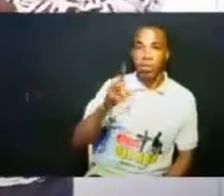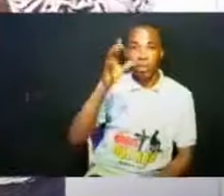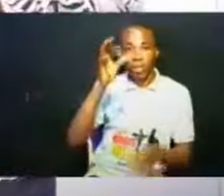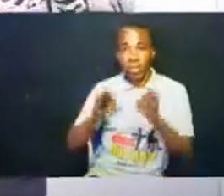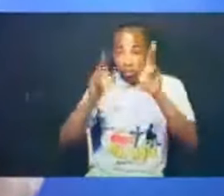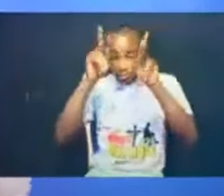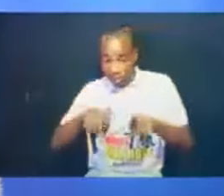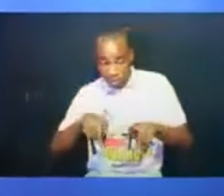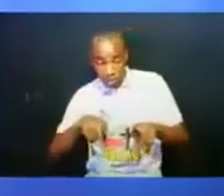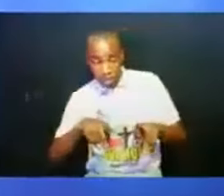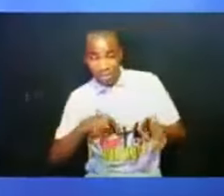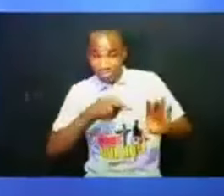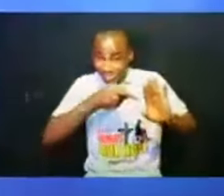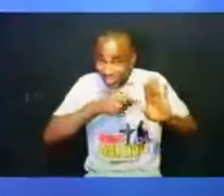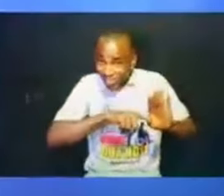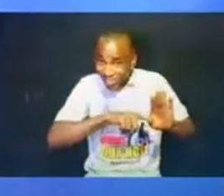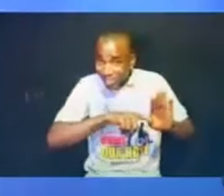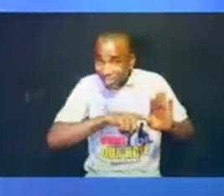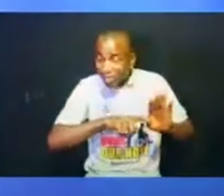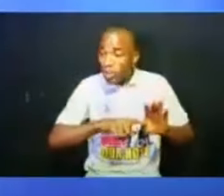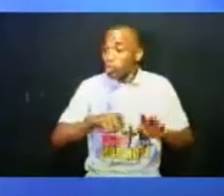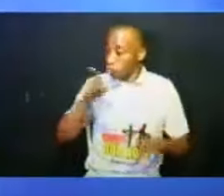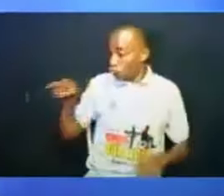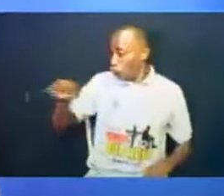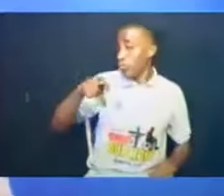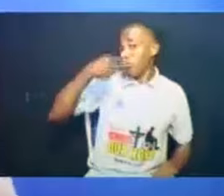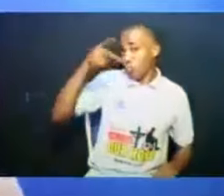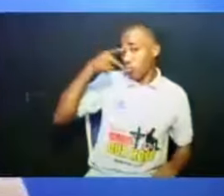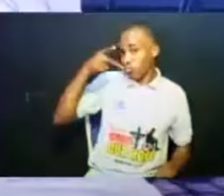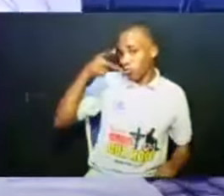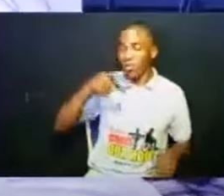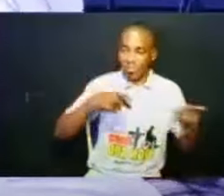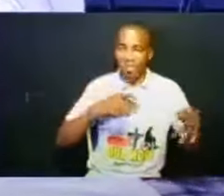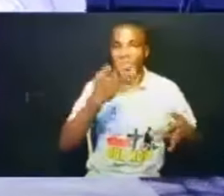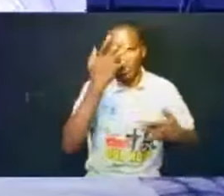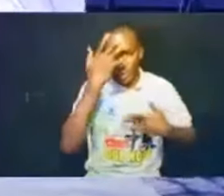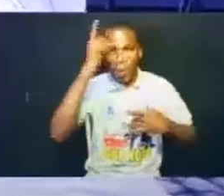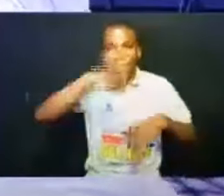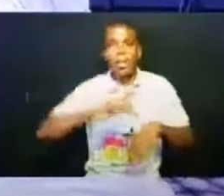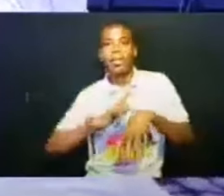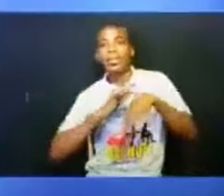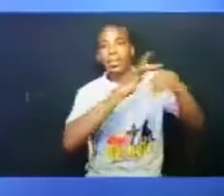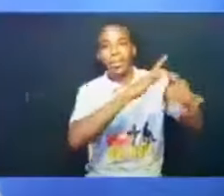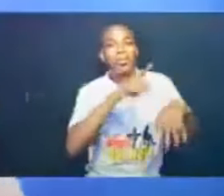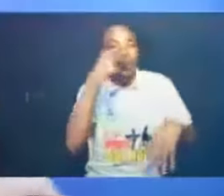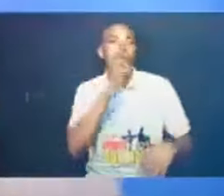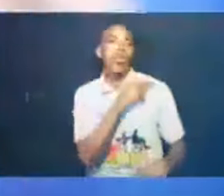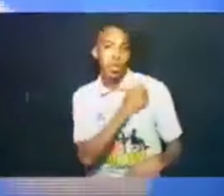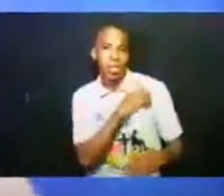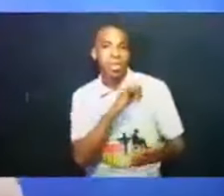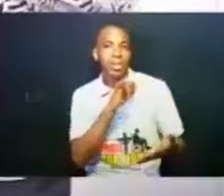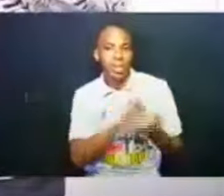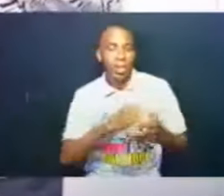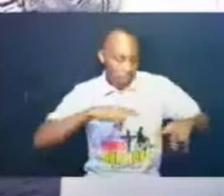mouth, arrest the person. The person is sick. We have to take him to Pentecost hospital. For proper examination. What? You